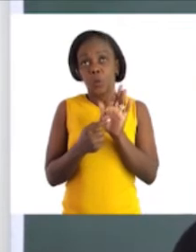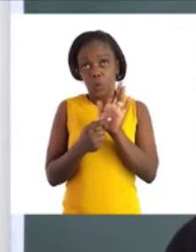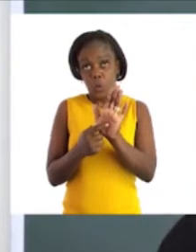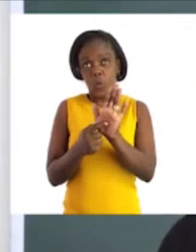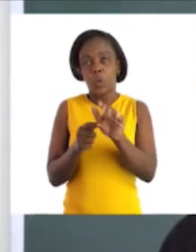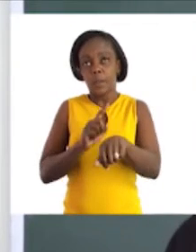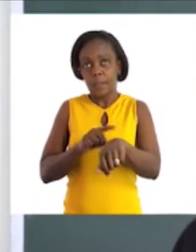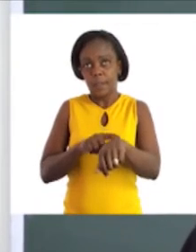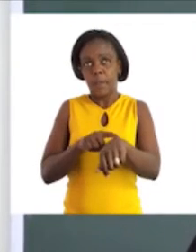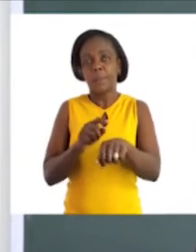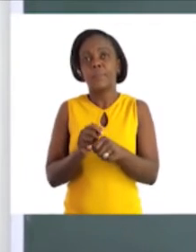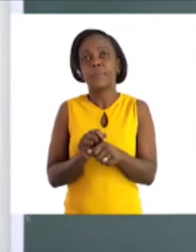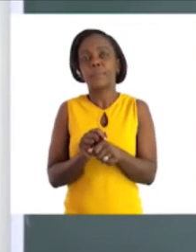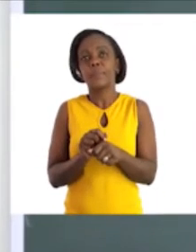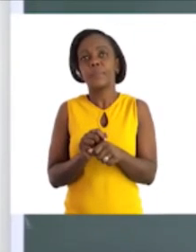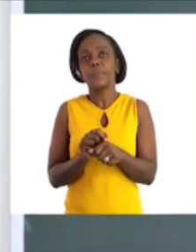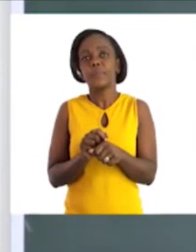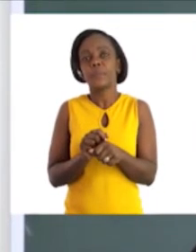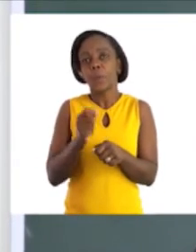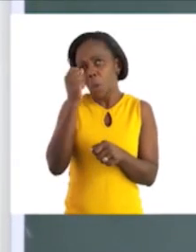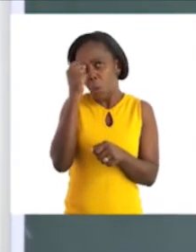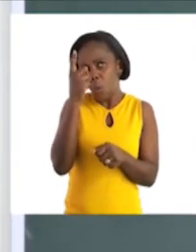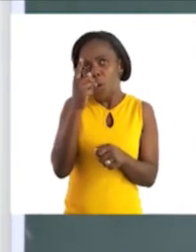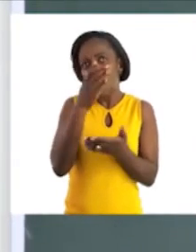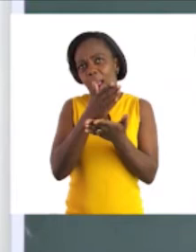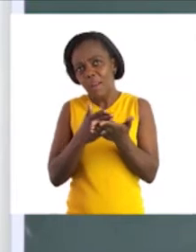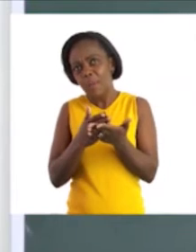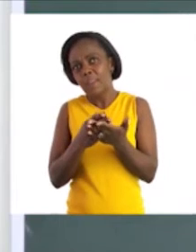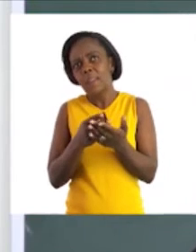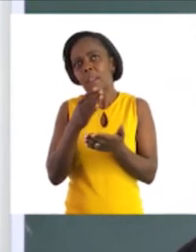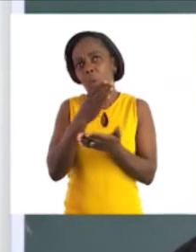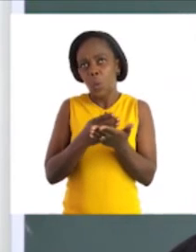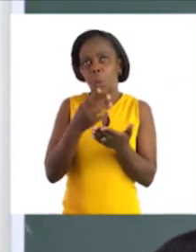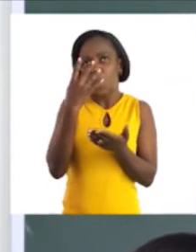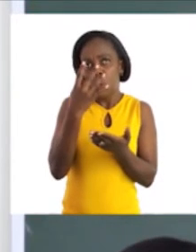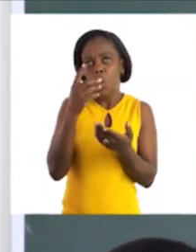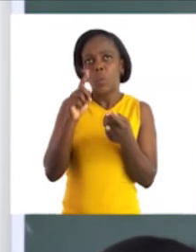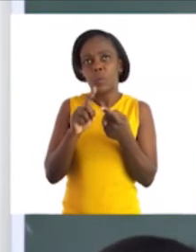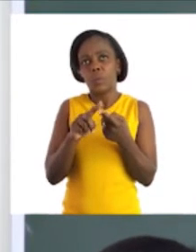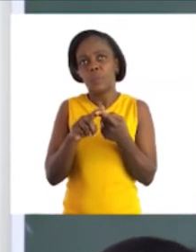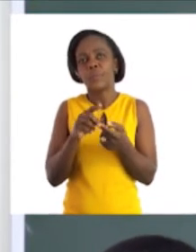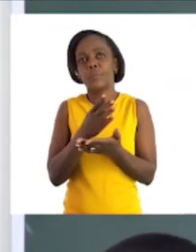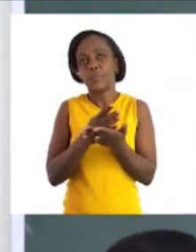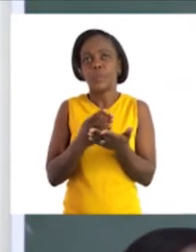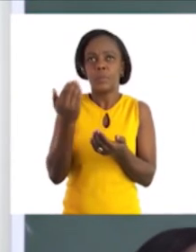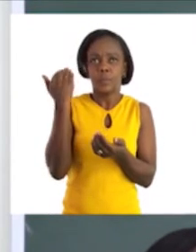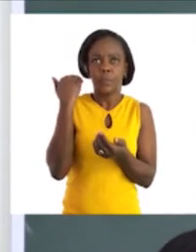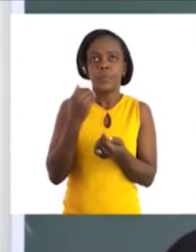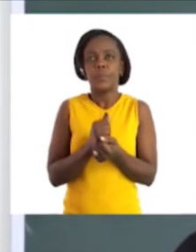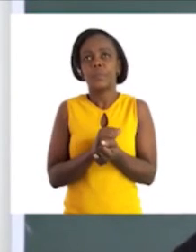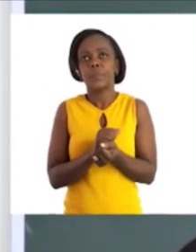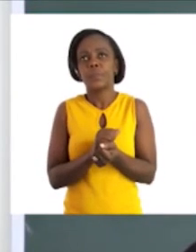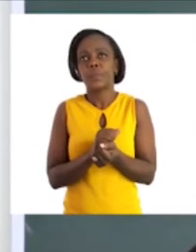I mean when I say past, when I say o'clock or quarter past or quarter to. Okay, so the long hand is for